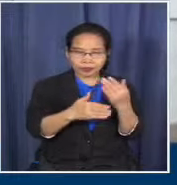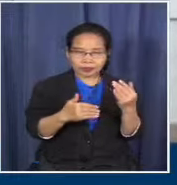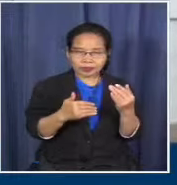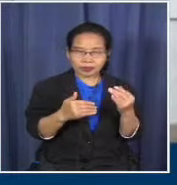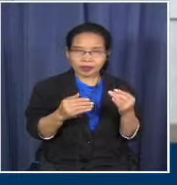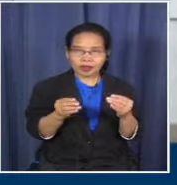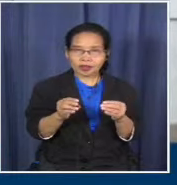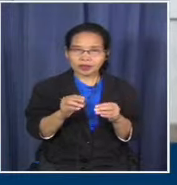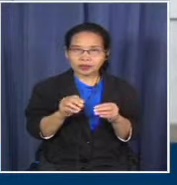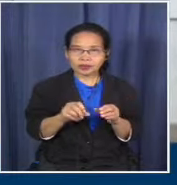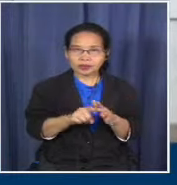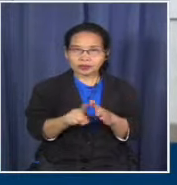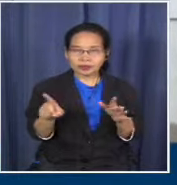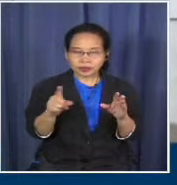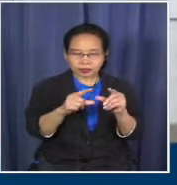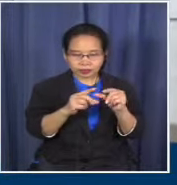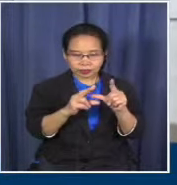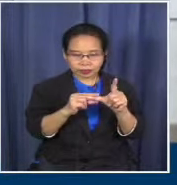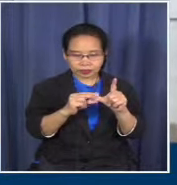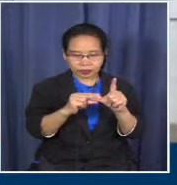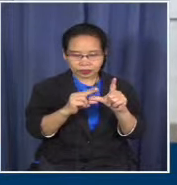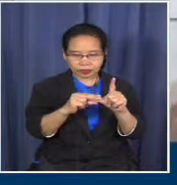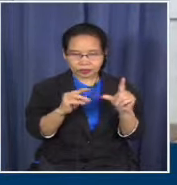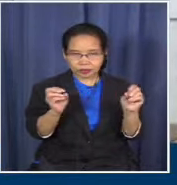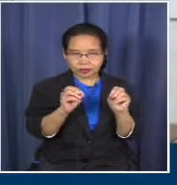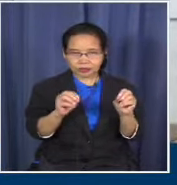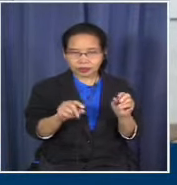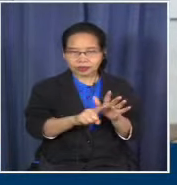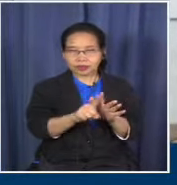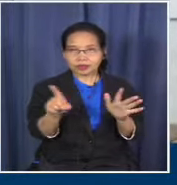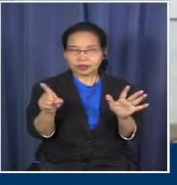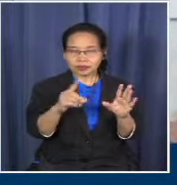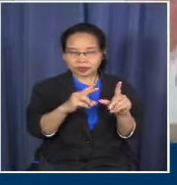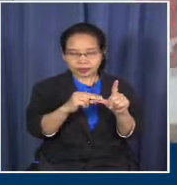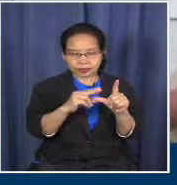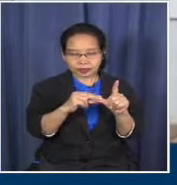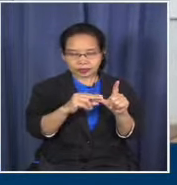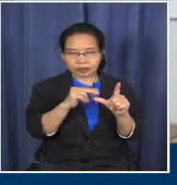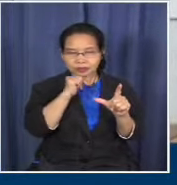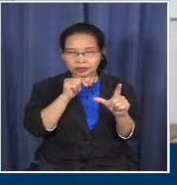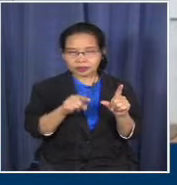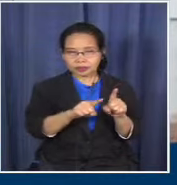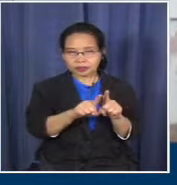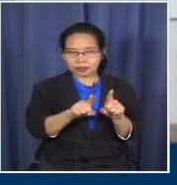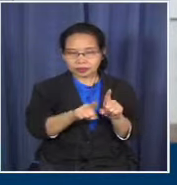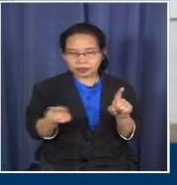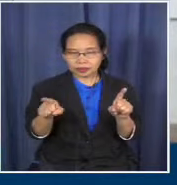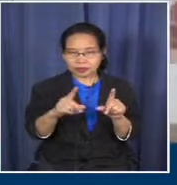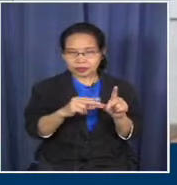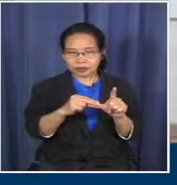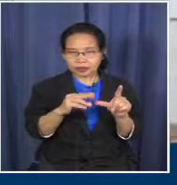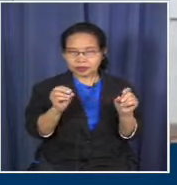Why haven't they found such a creature? Why do you call them the missing link?